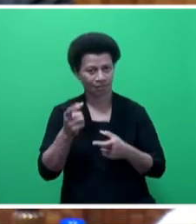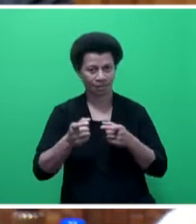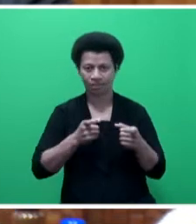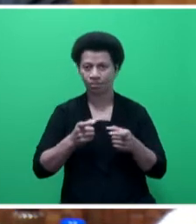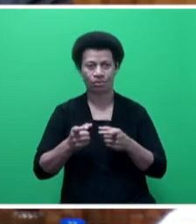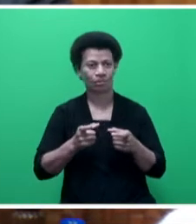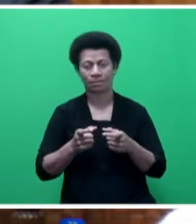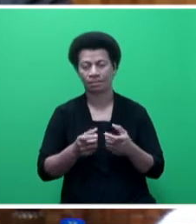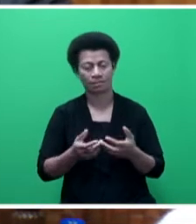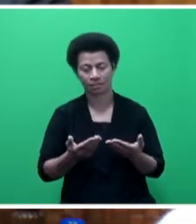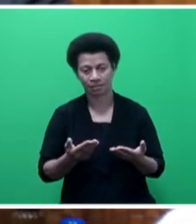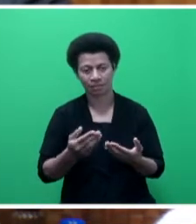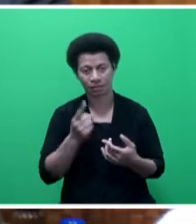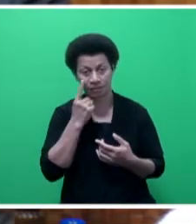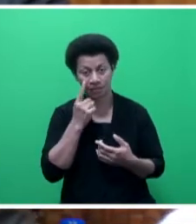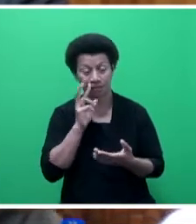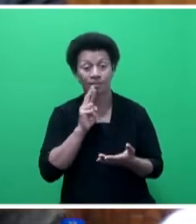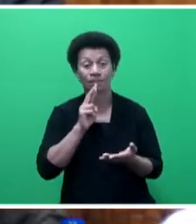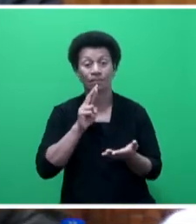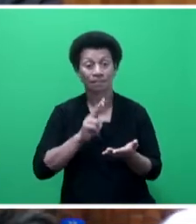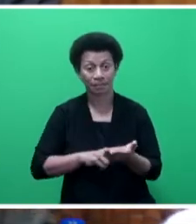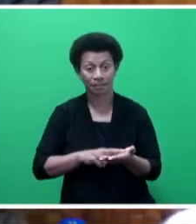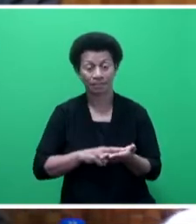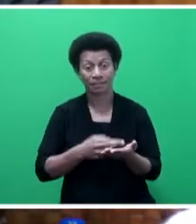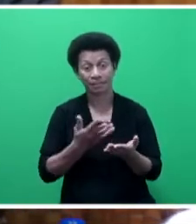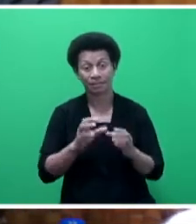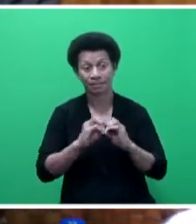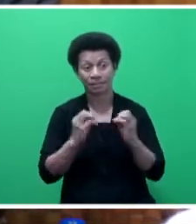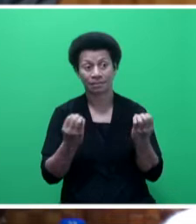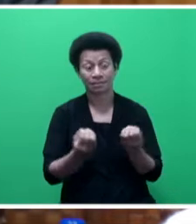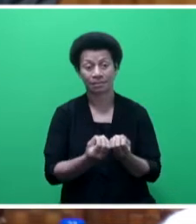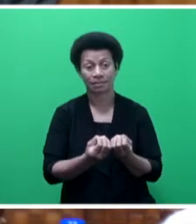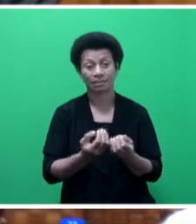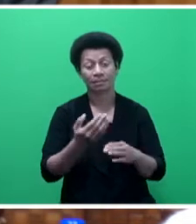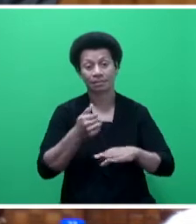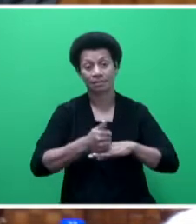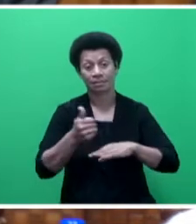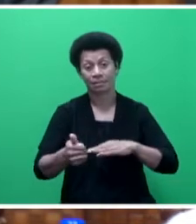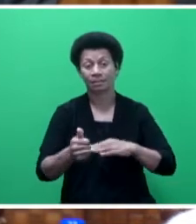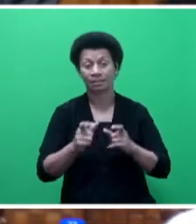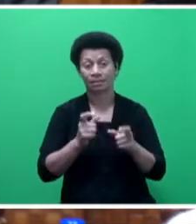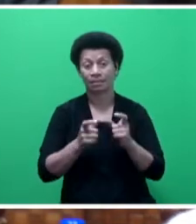of the reports by reputable organizations such as the Intergovernmental Panel on Climate Change, or